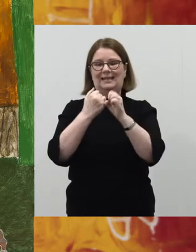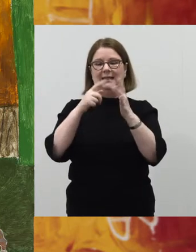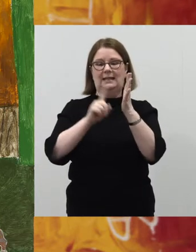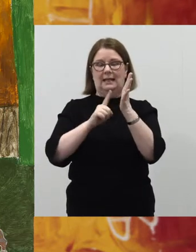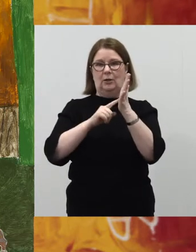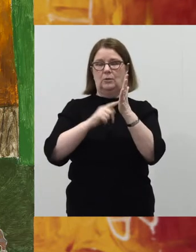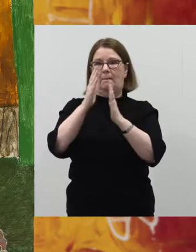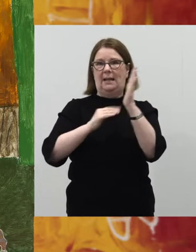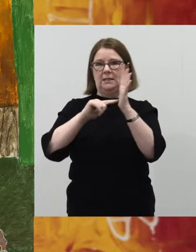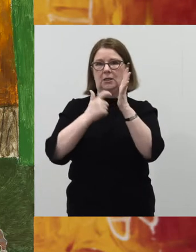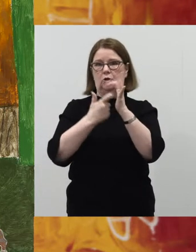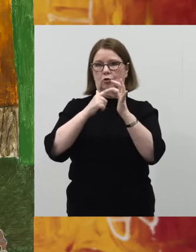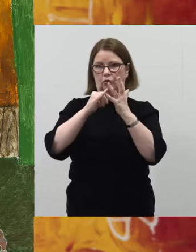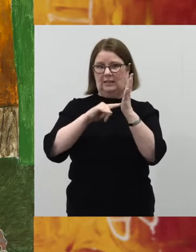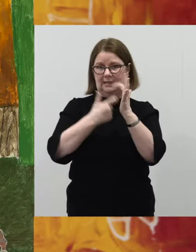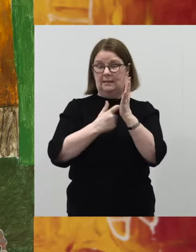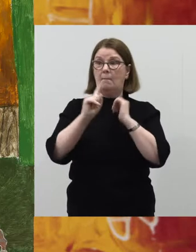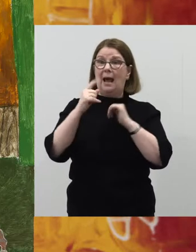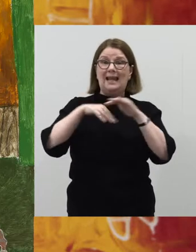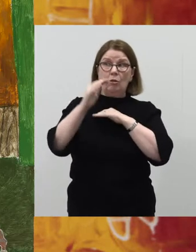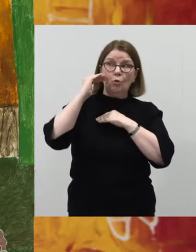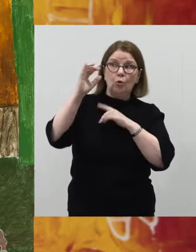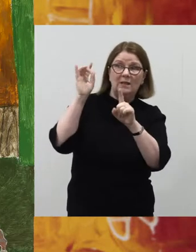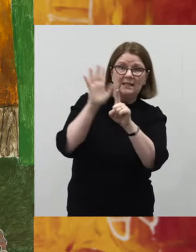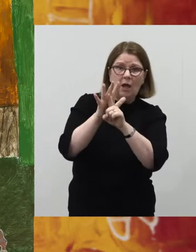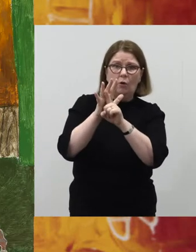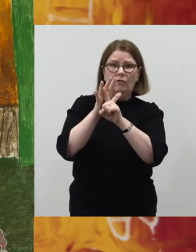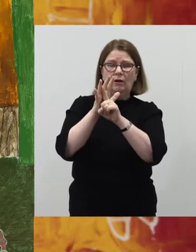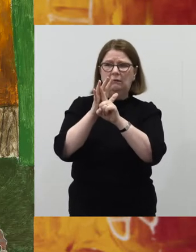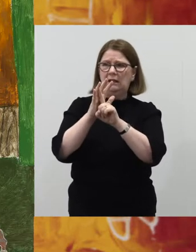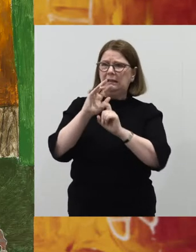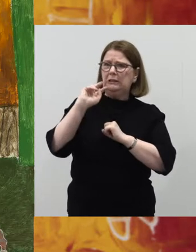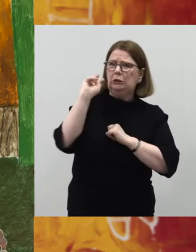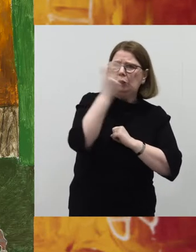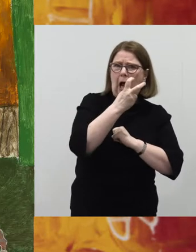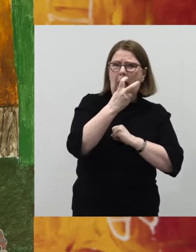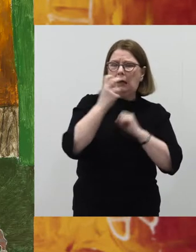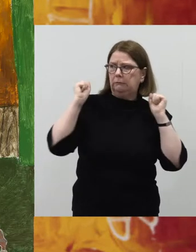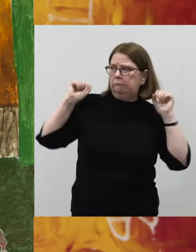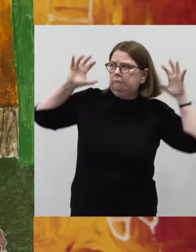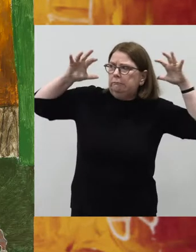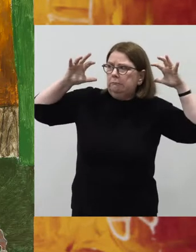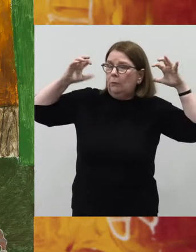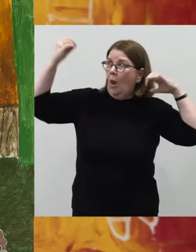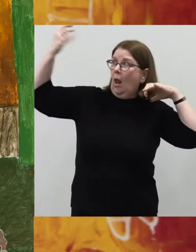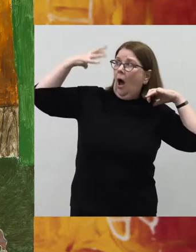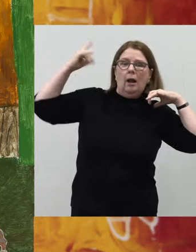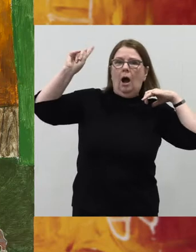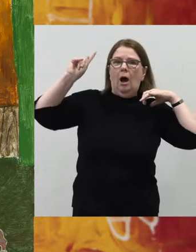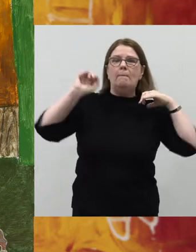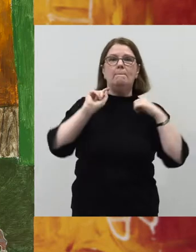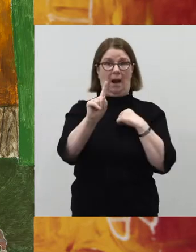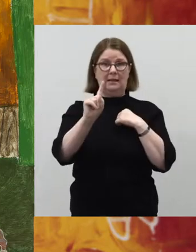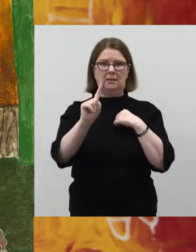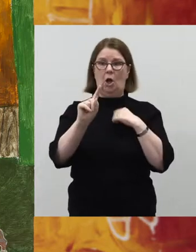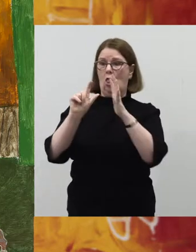here lurking behind, just like Taran Gill's tricksters. Yet in the room, the dark and dangerous